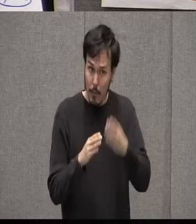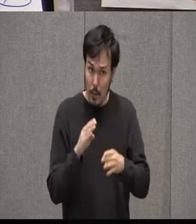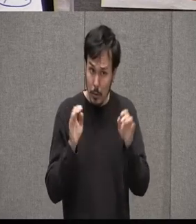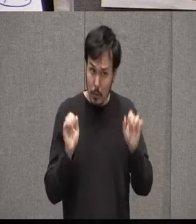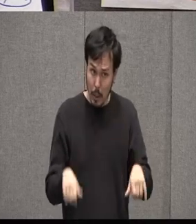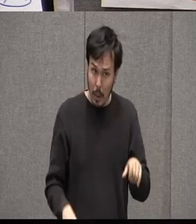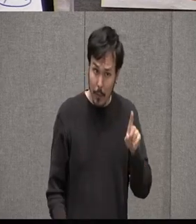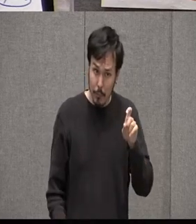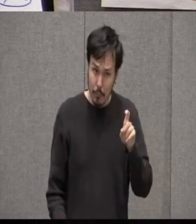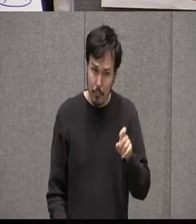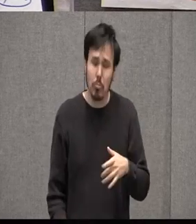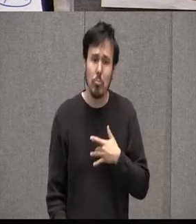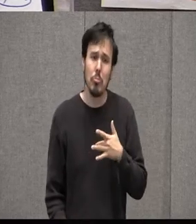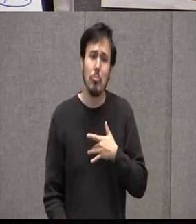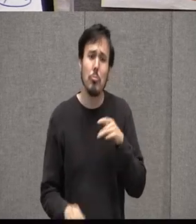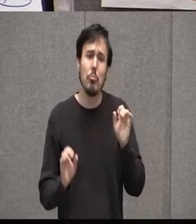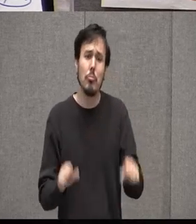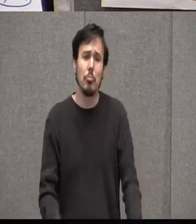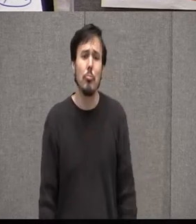figured